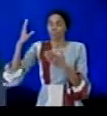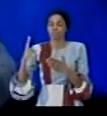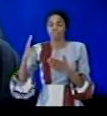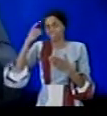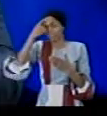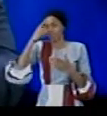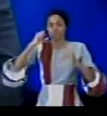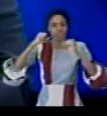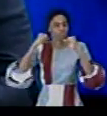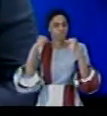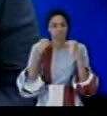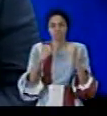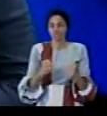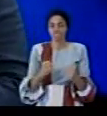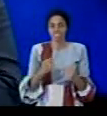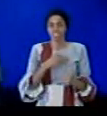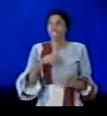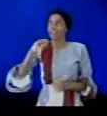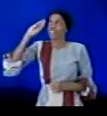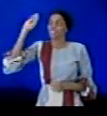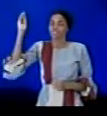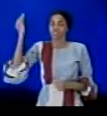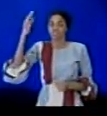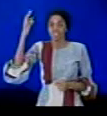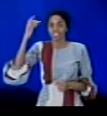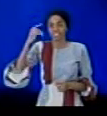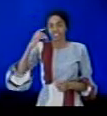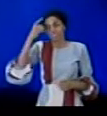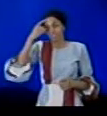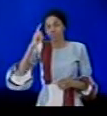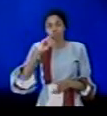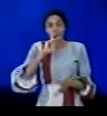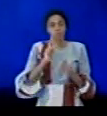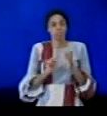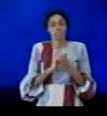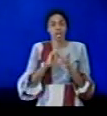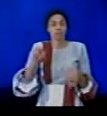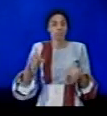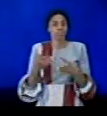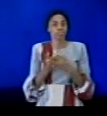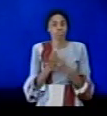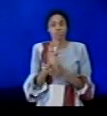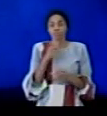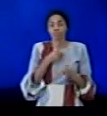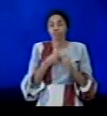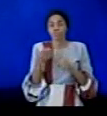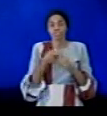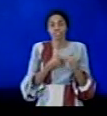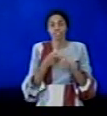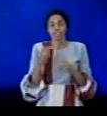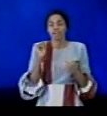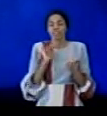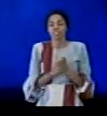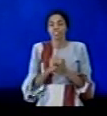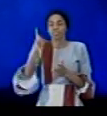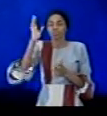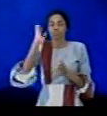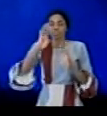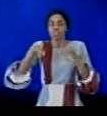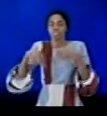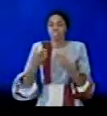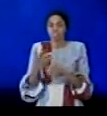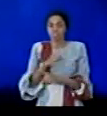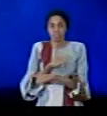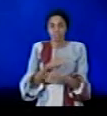strength and grace for those that are going through persecution, that God will remain steadfast, that God will be with them, that God